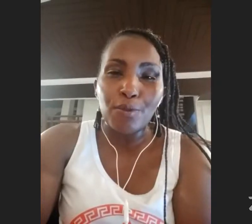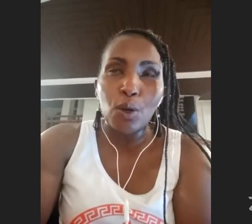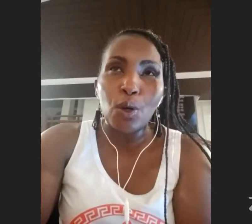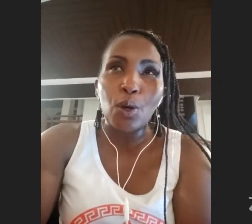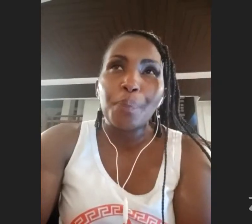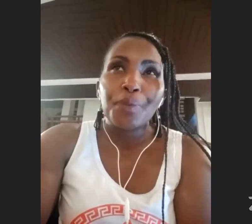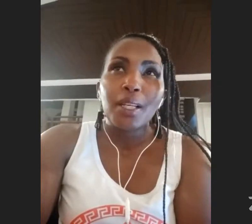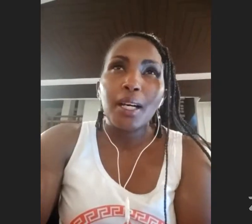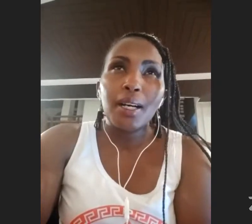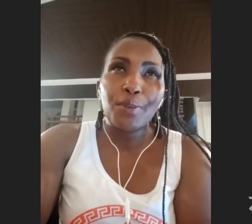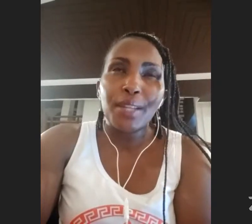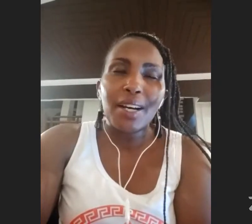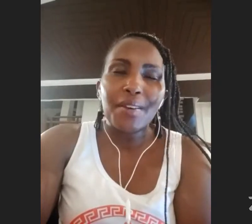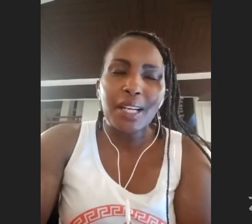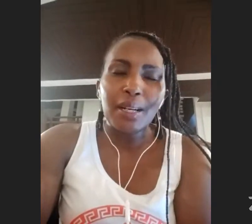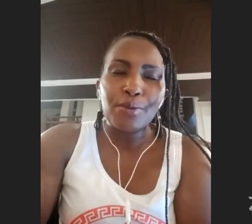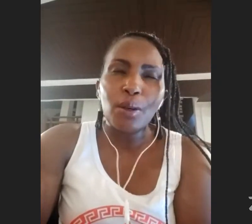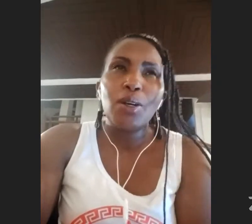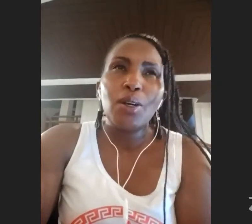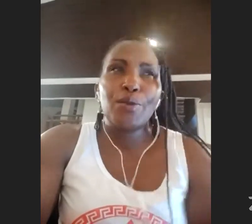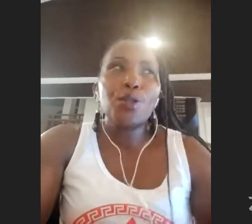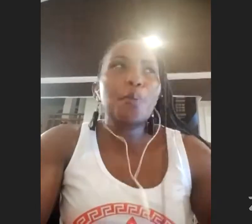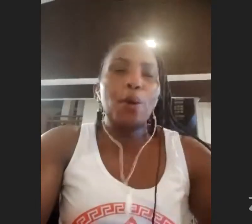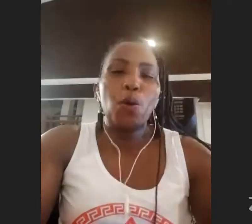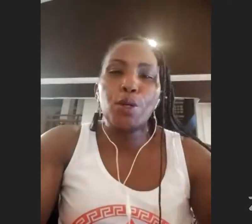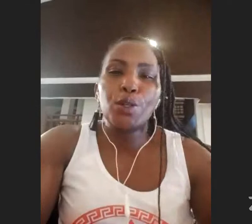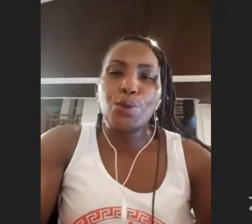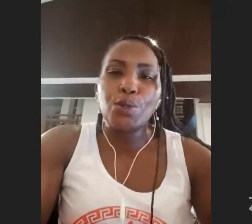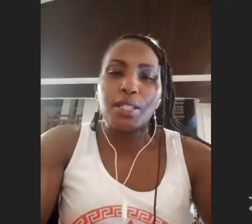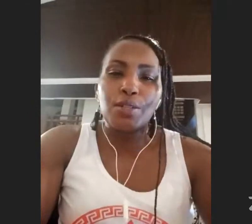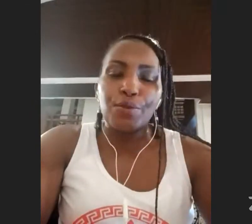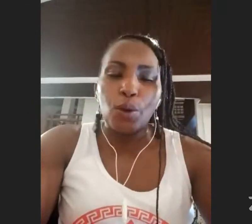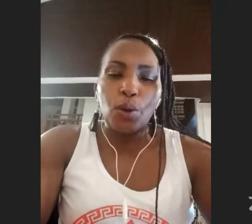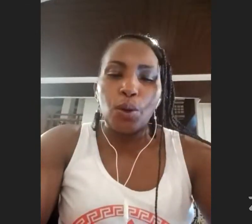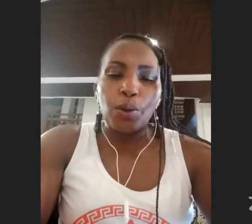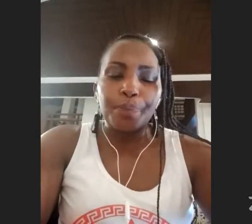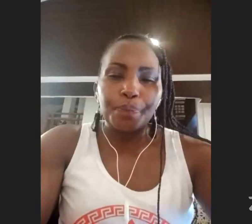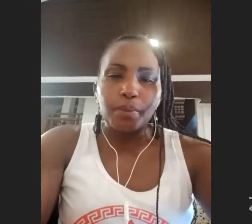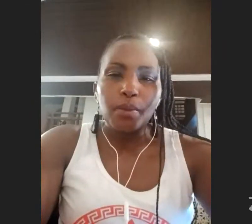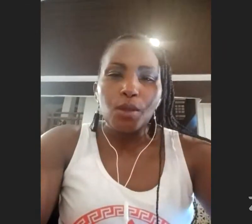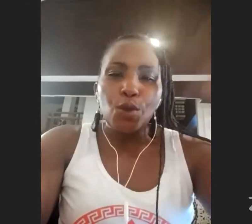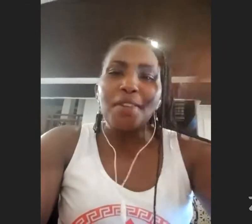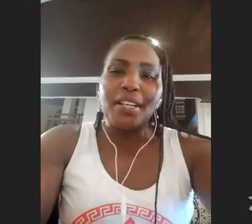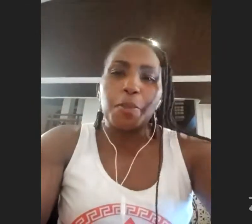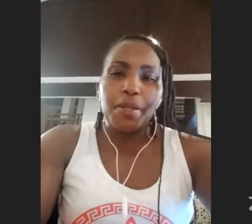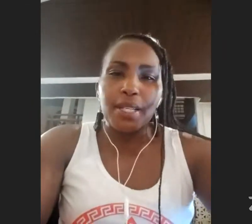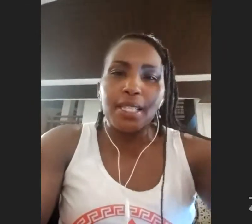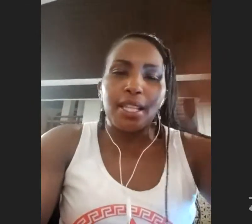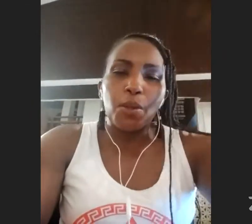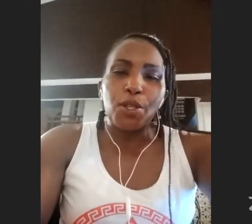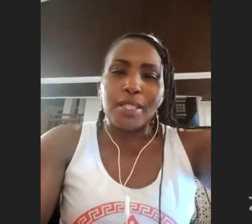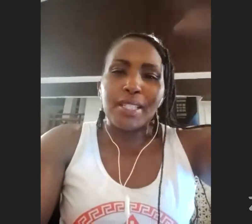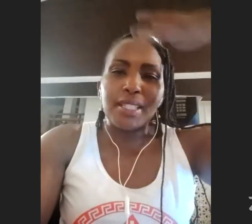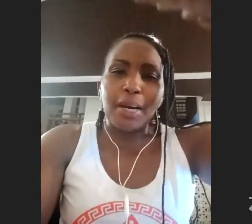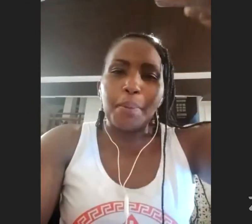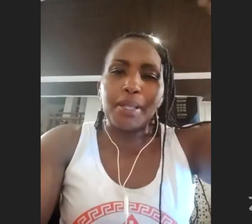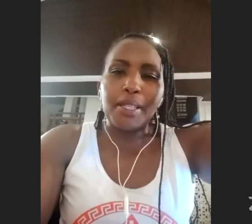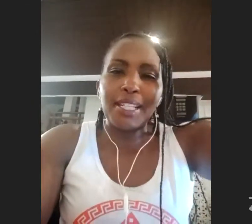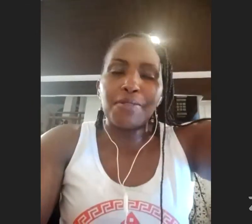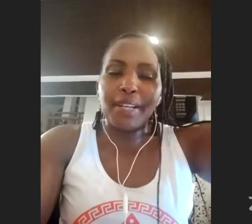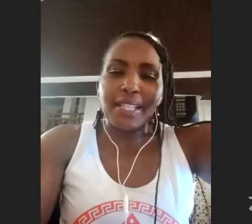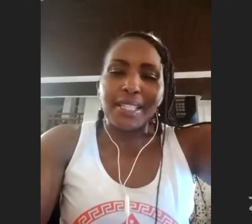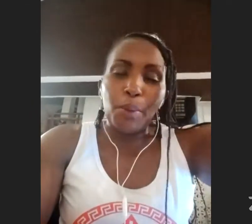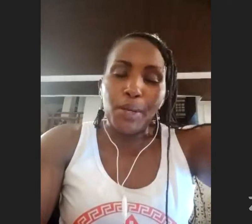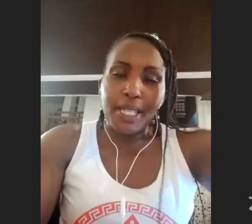program for the curriculum for those people who want to sit for, who have experience and they want to